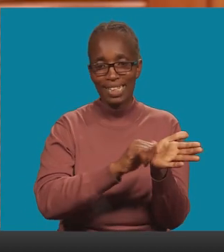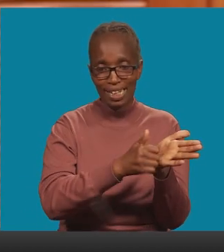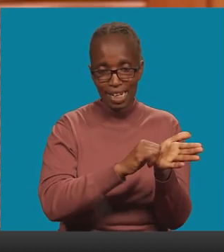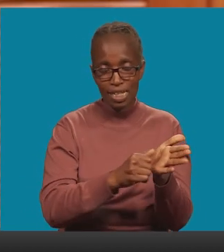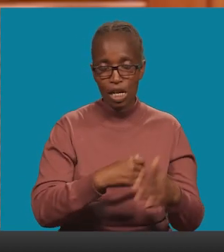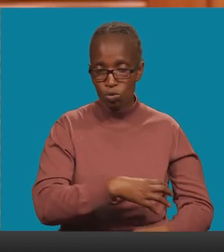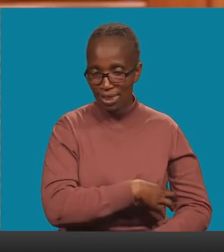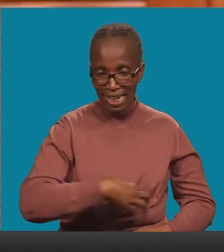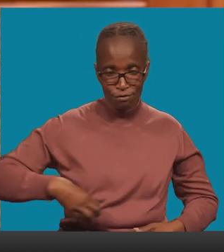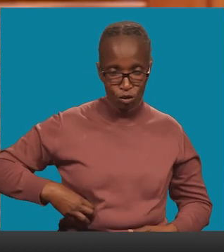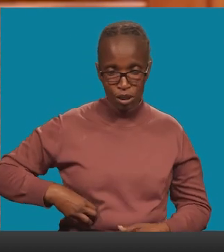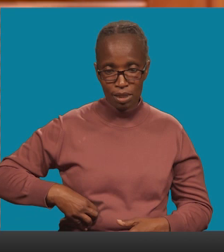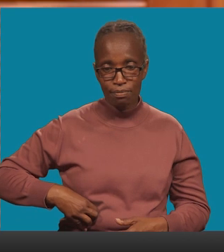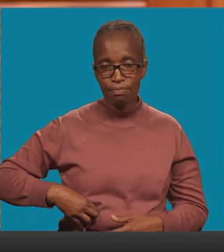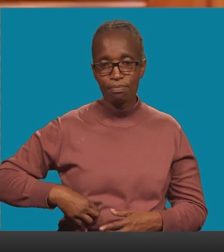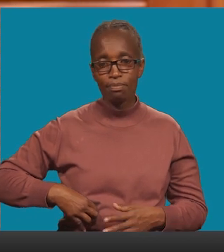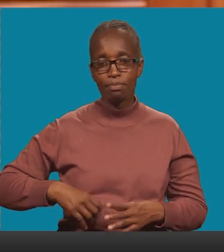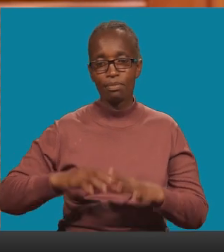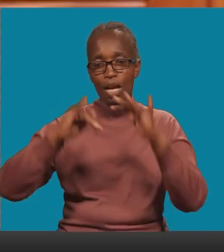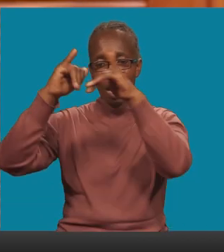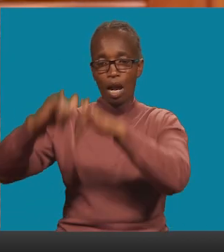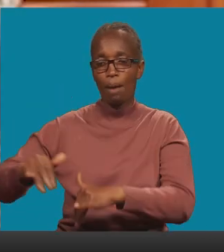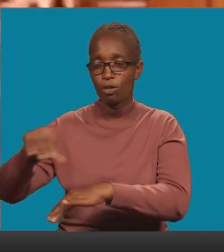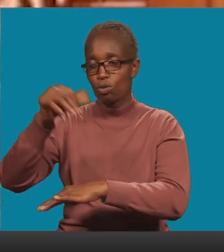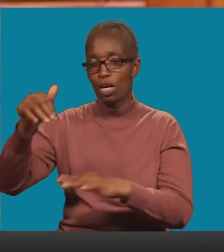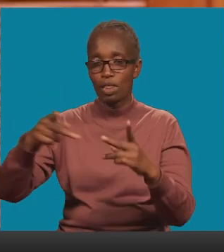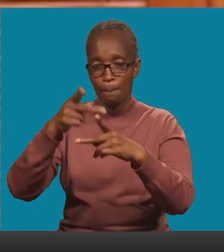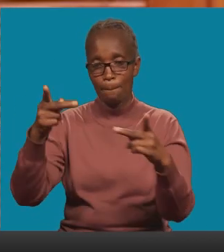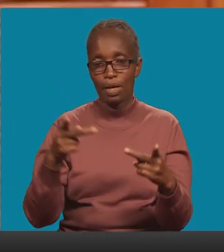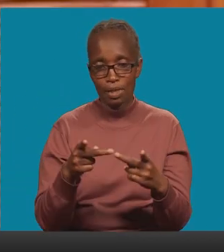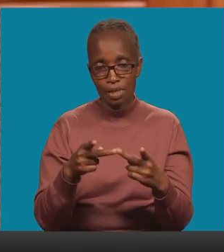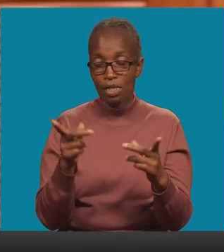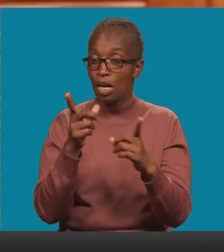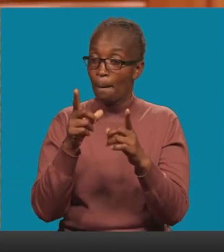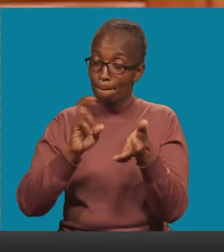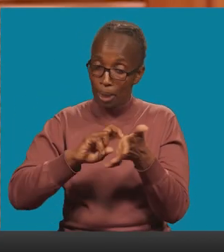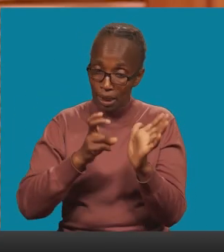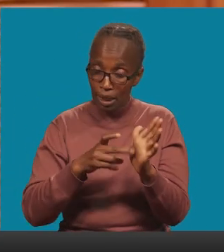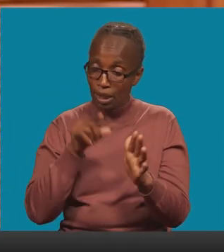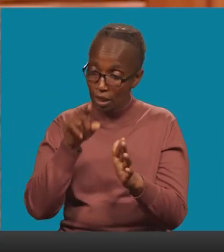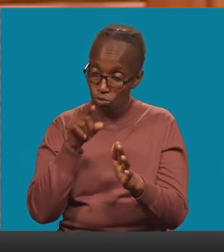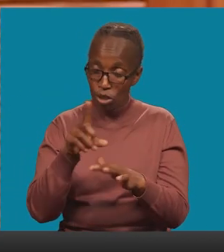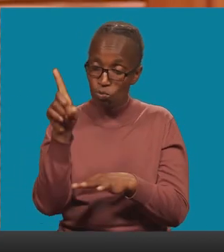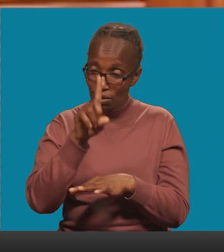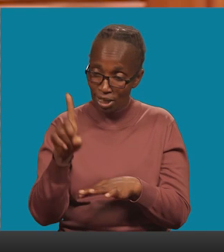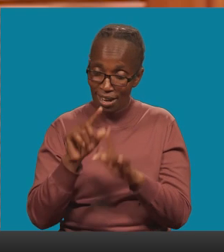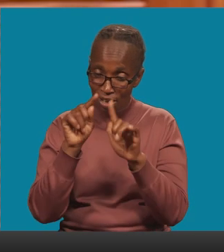camps from elsewhere. So the support goes to another farmer, but it does not come to the host